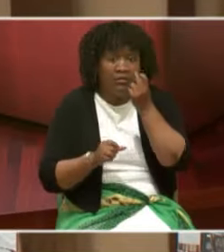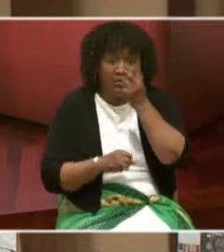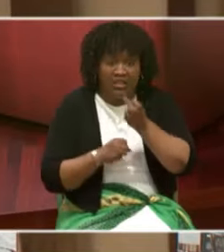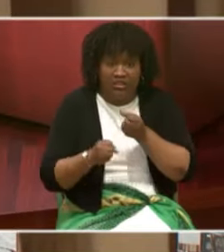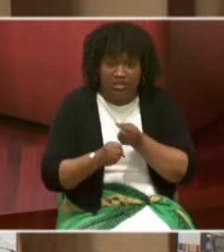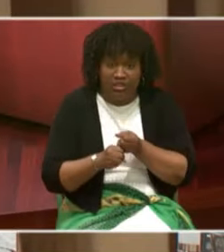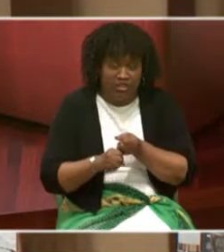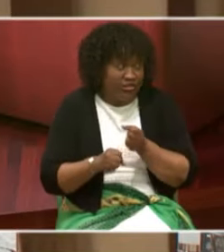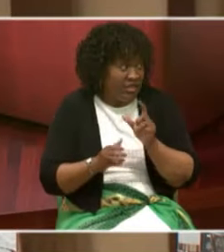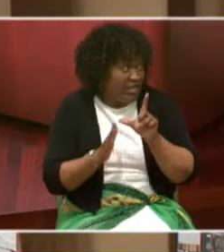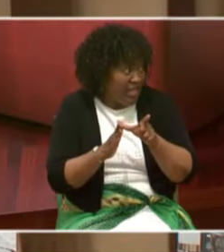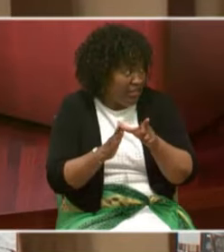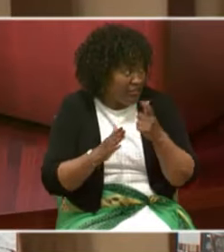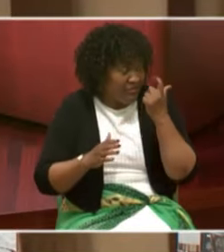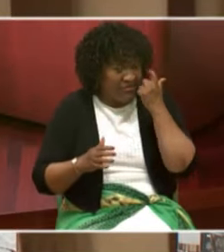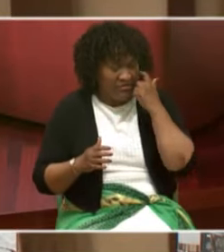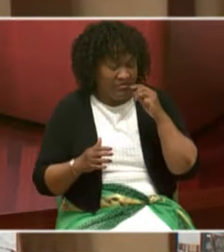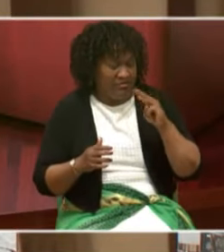these pockets of changes